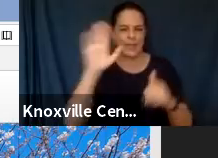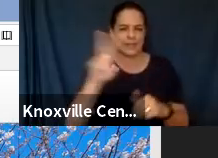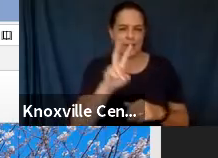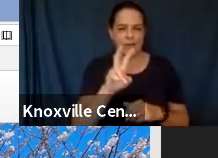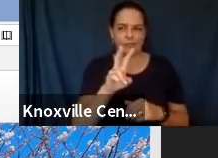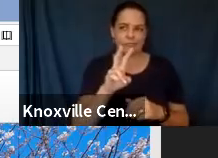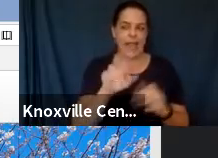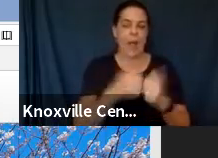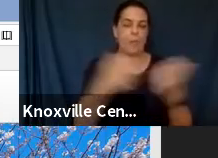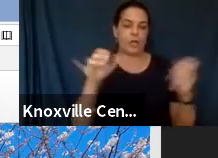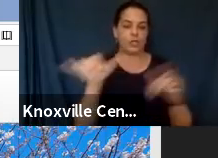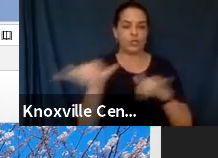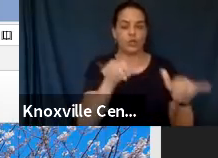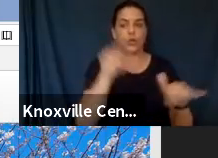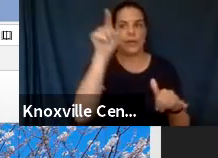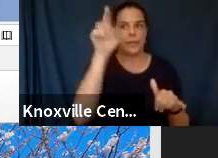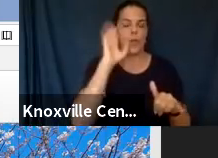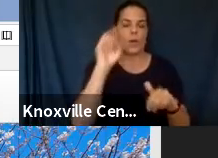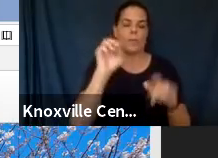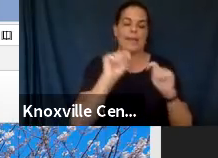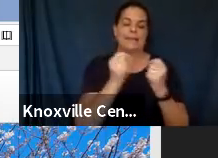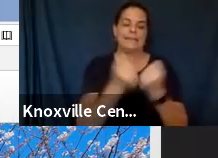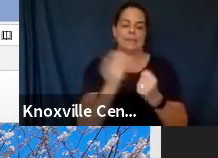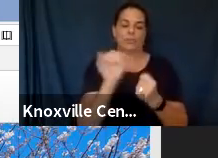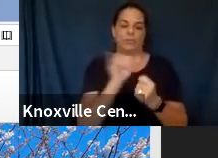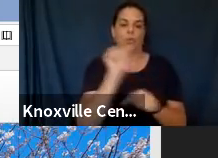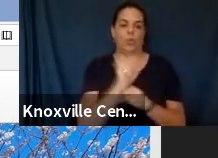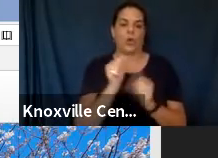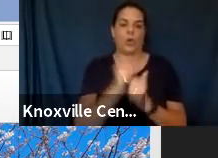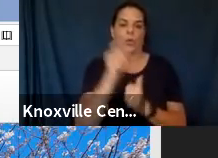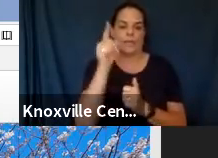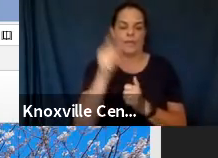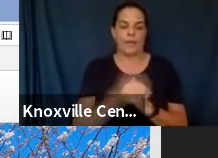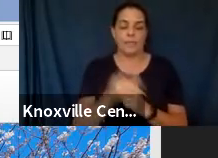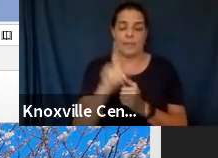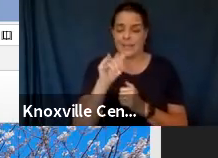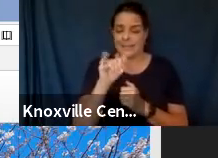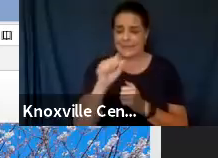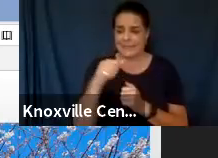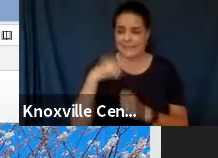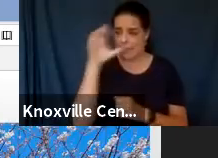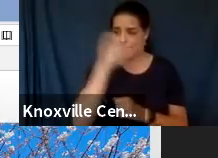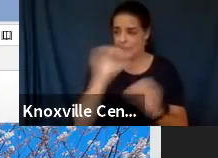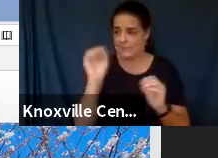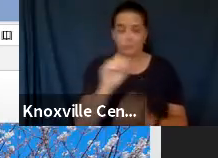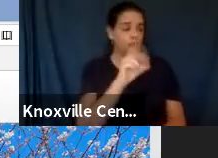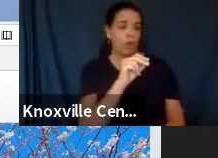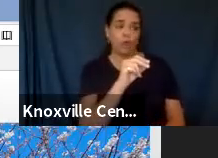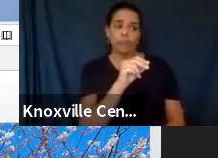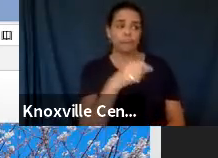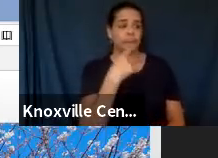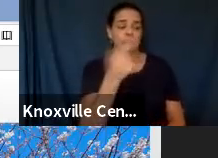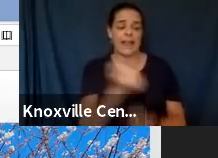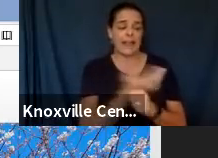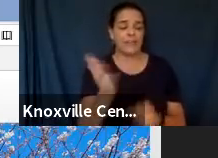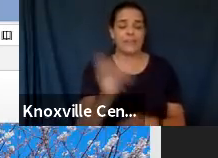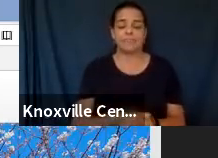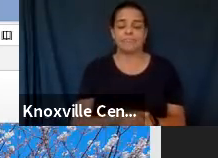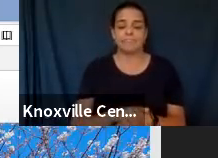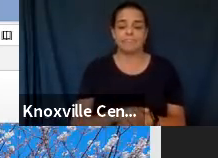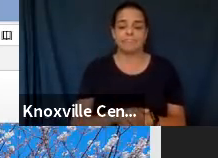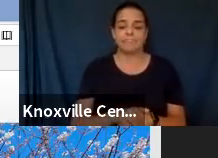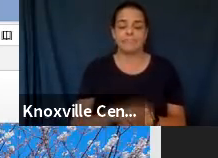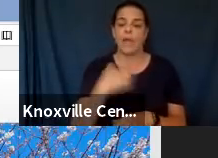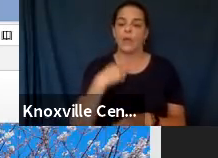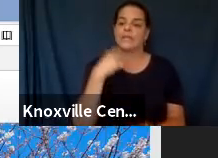will be a team as well, and we're actively working with them. Lisa, did I miss anything? No, you didn't. I'll just say, Dr.